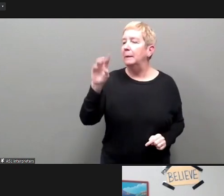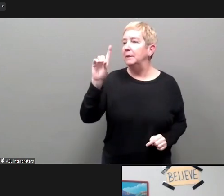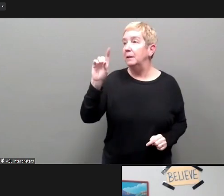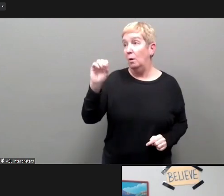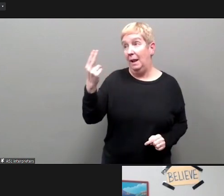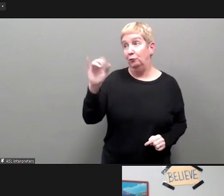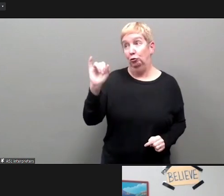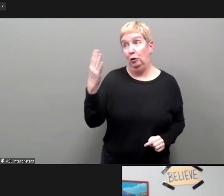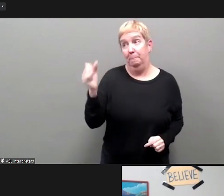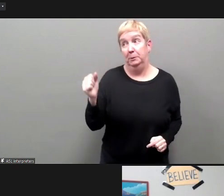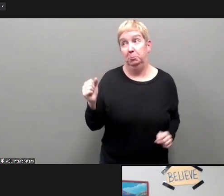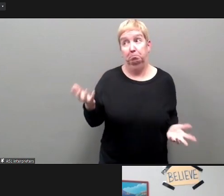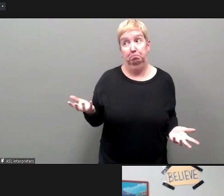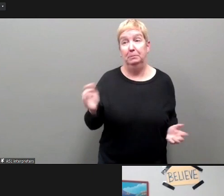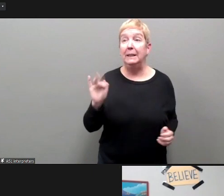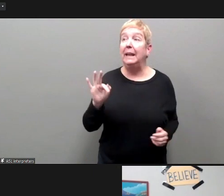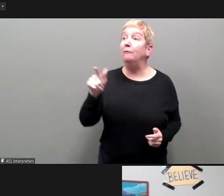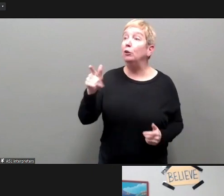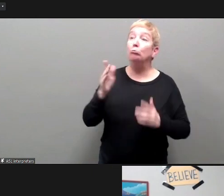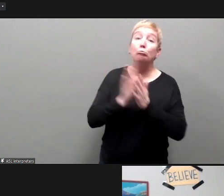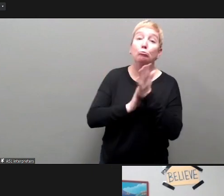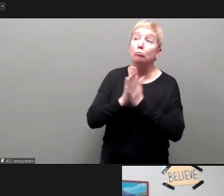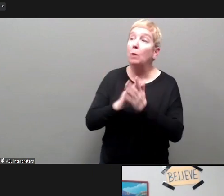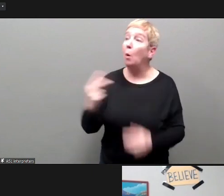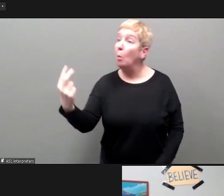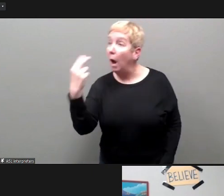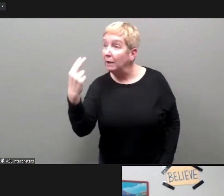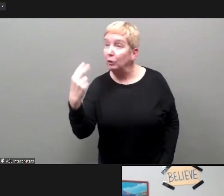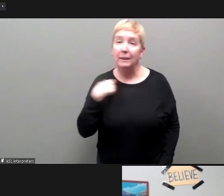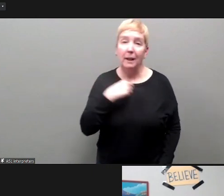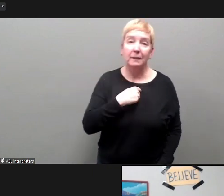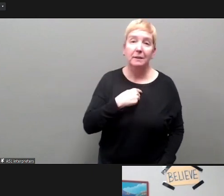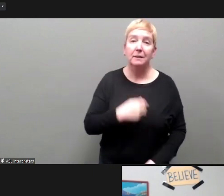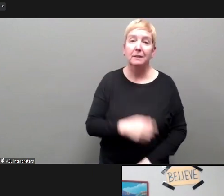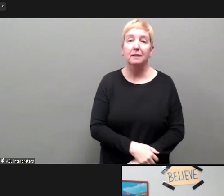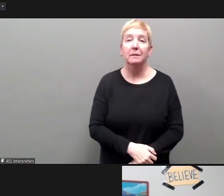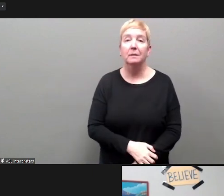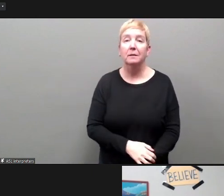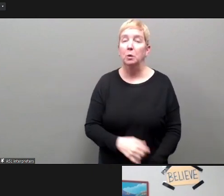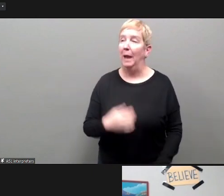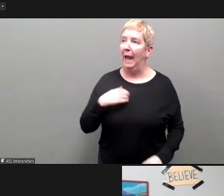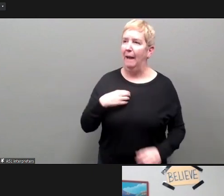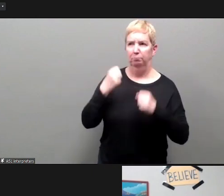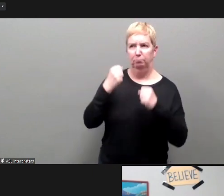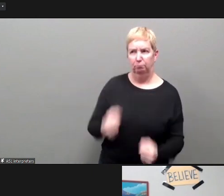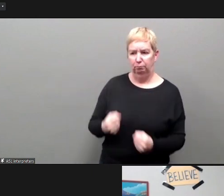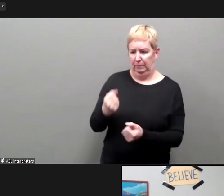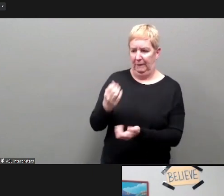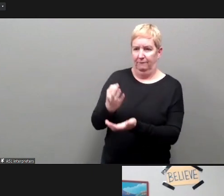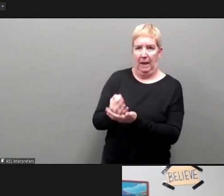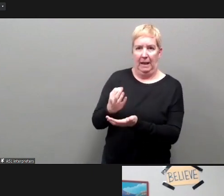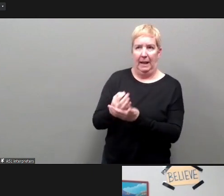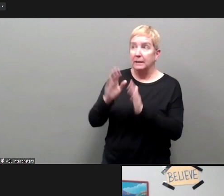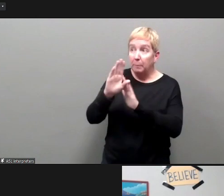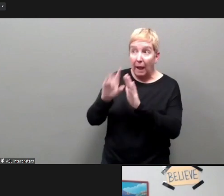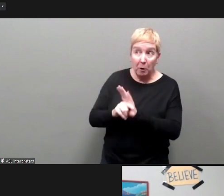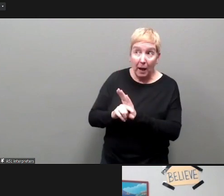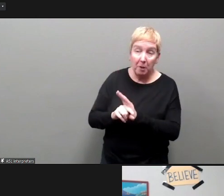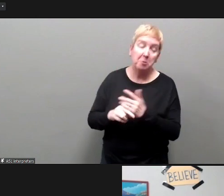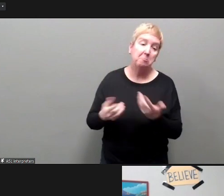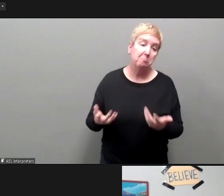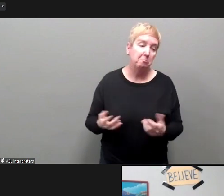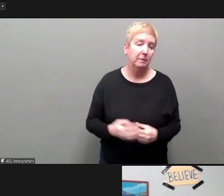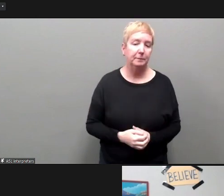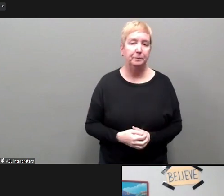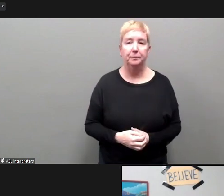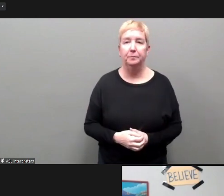So if you're one of those people watching out there and you've got a really strong finance background, or